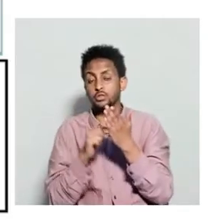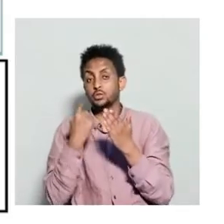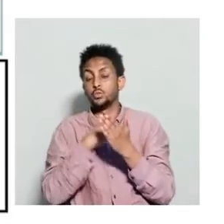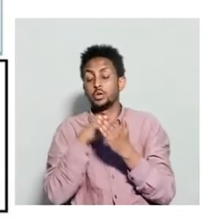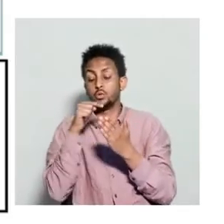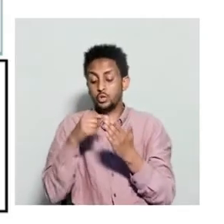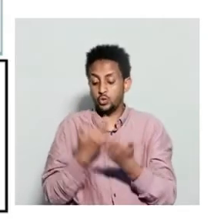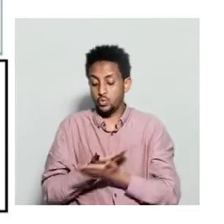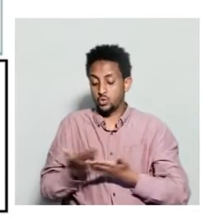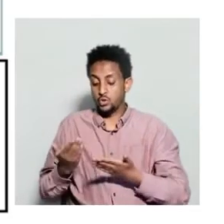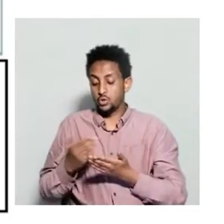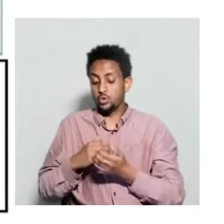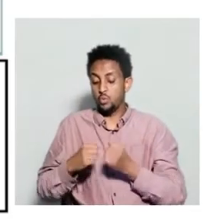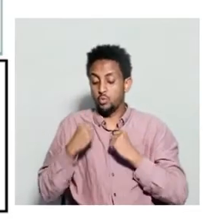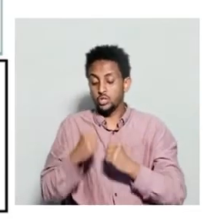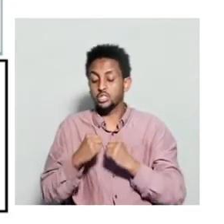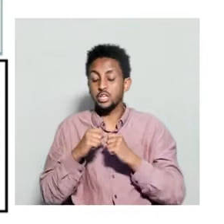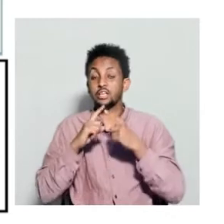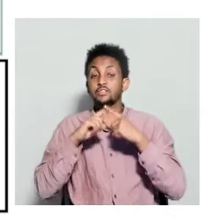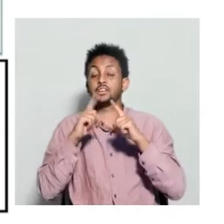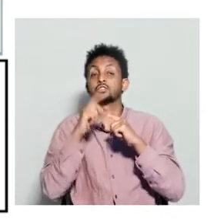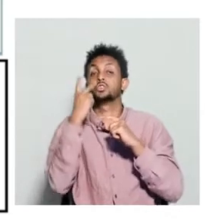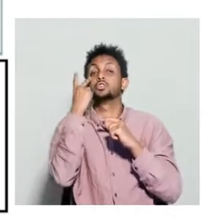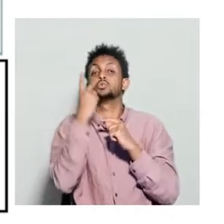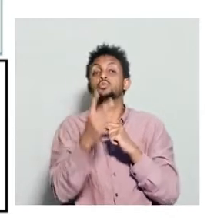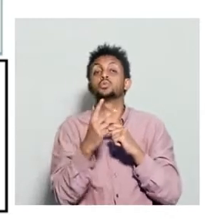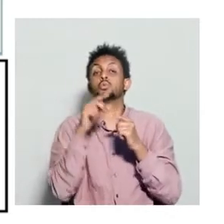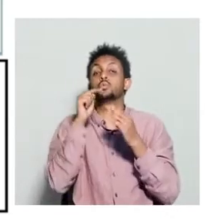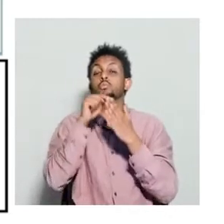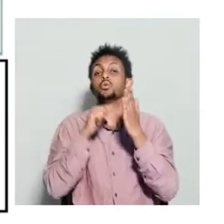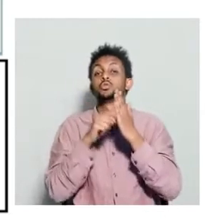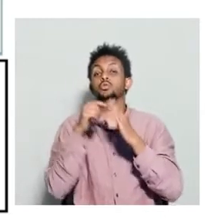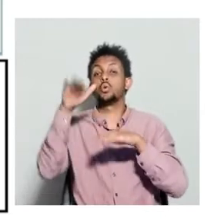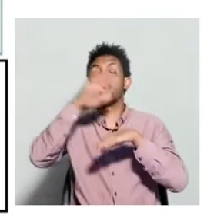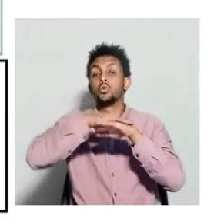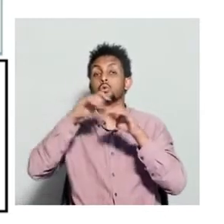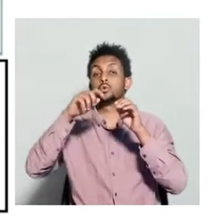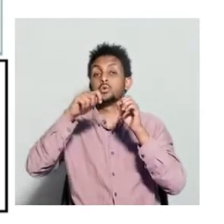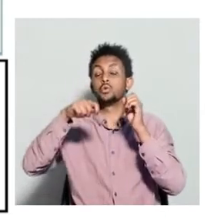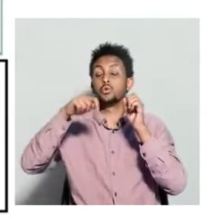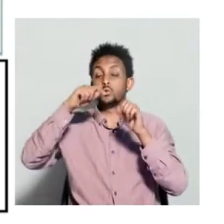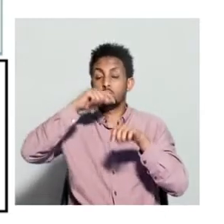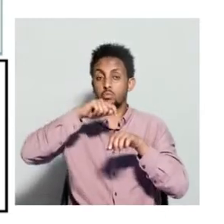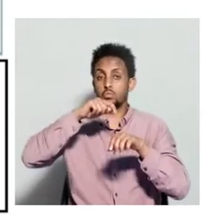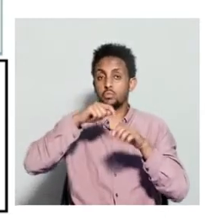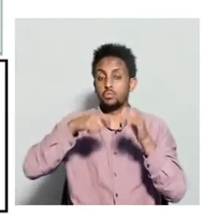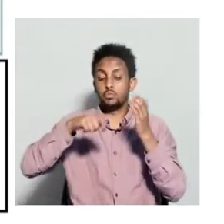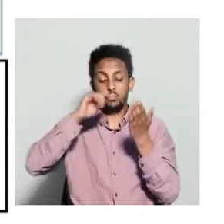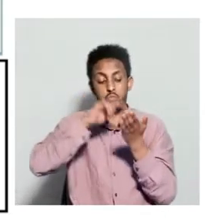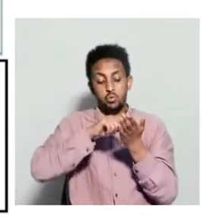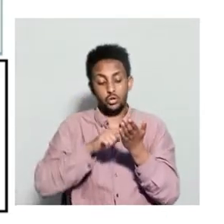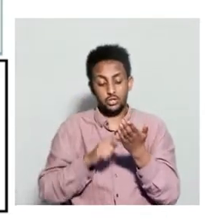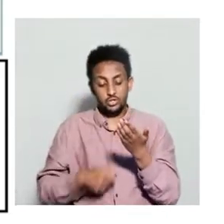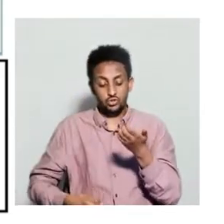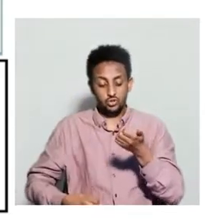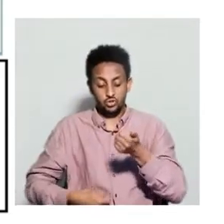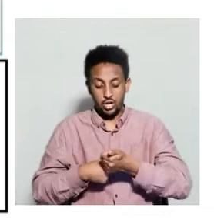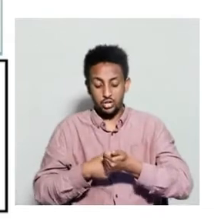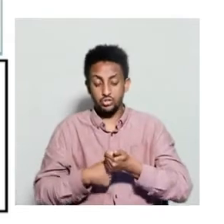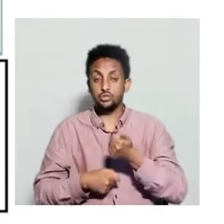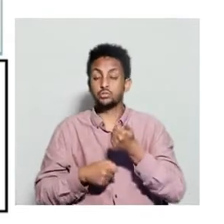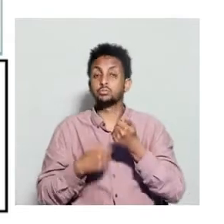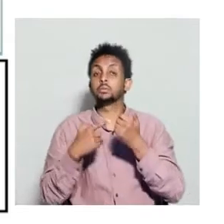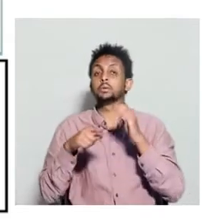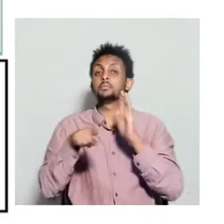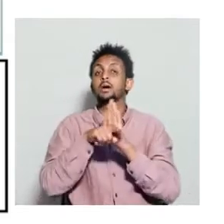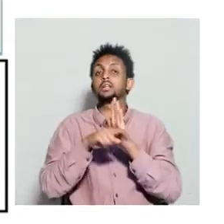in this case, potential difference between 2 points on point charge, okay, can be expressed as the potential at point P